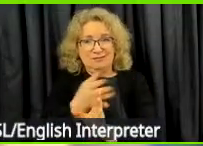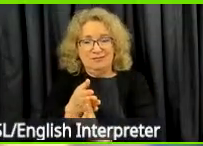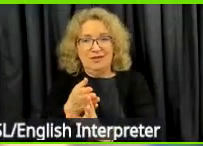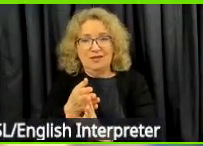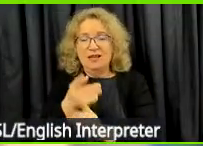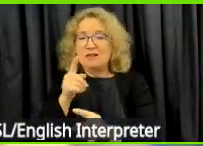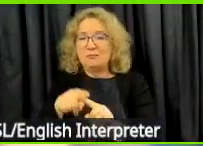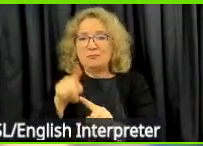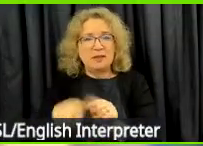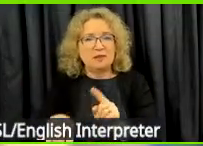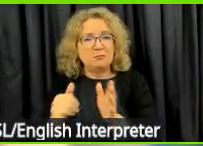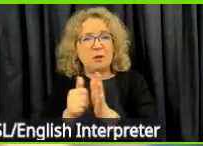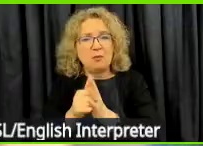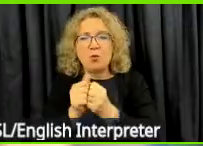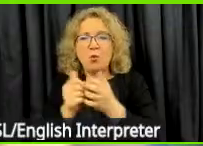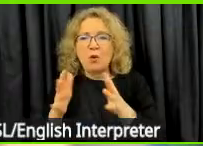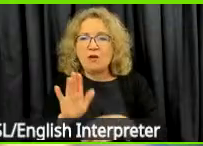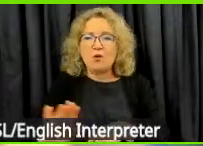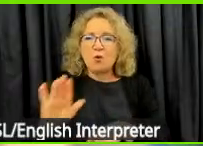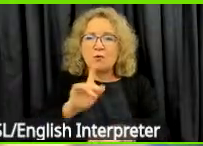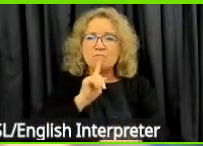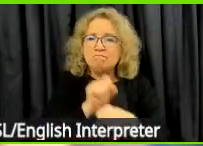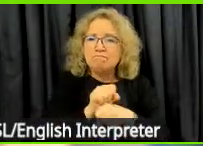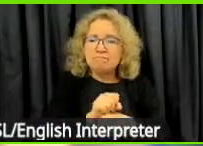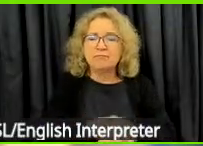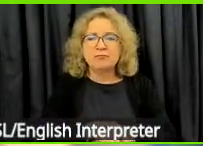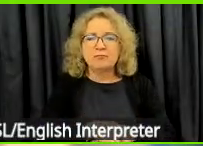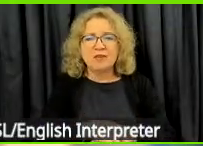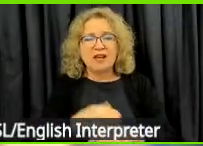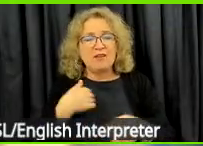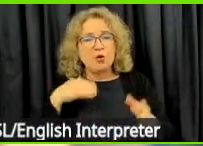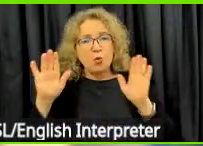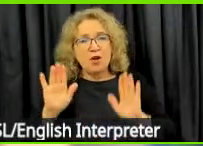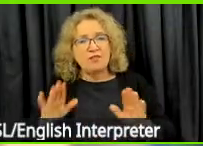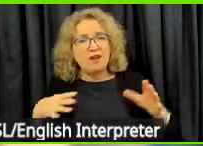And again, thank you for your service.